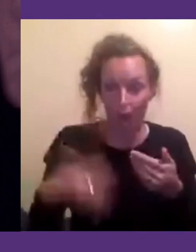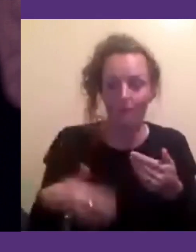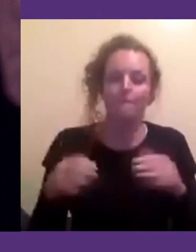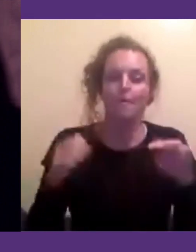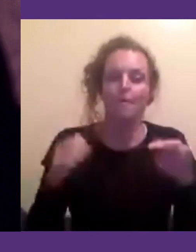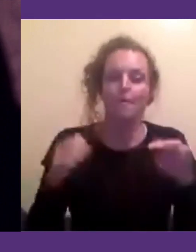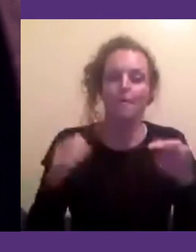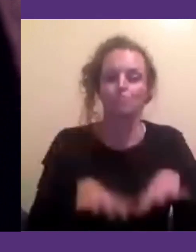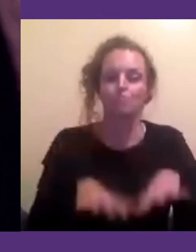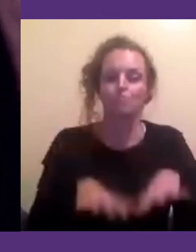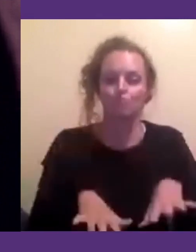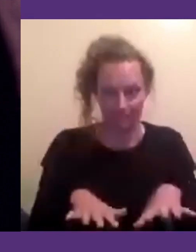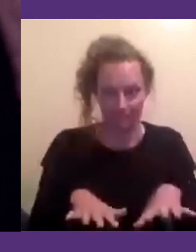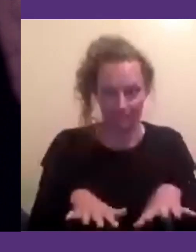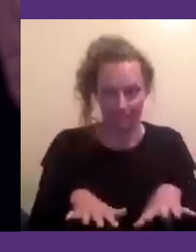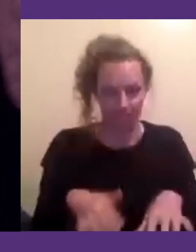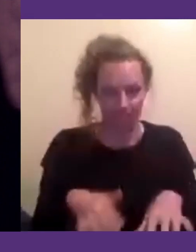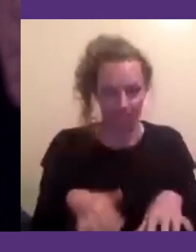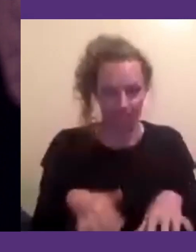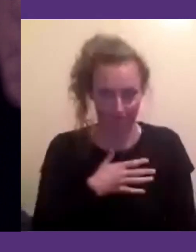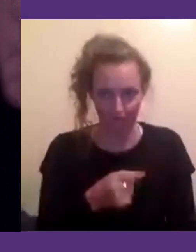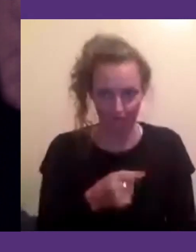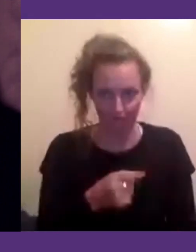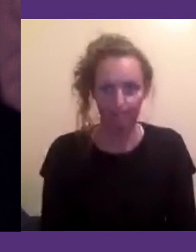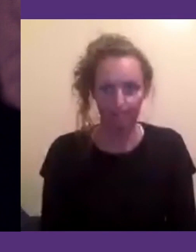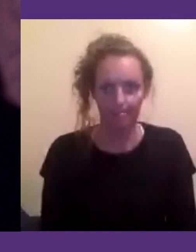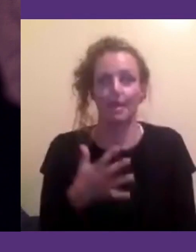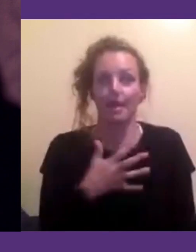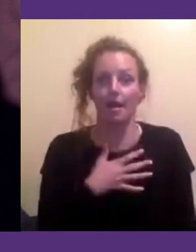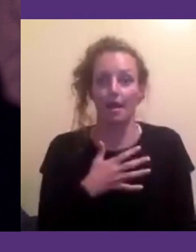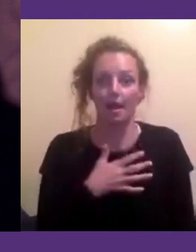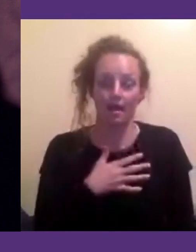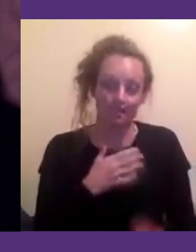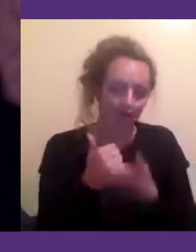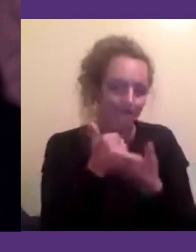Morning Live, and a contributor on Jeremy Vine on 5.